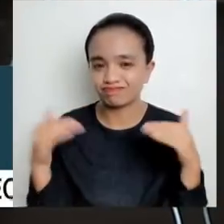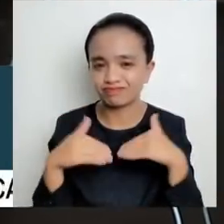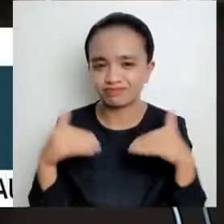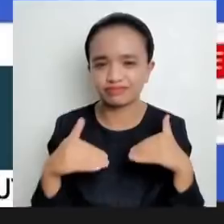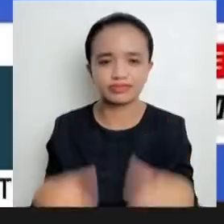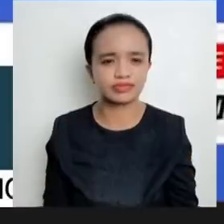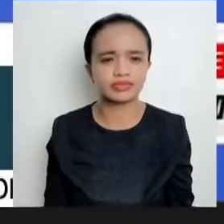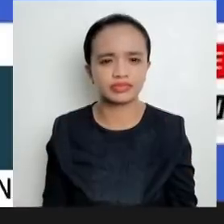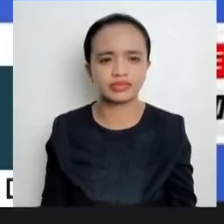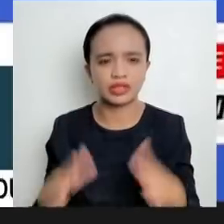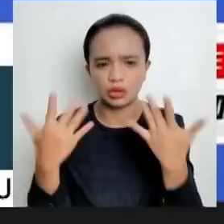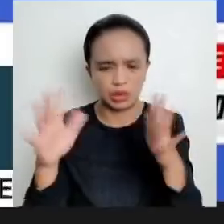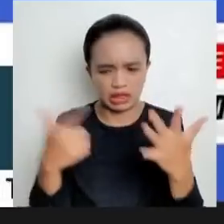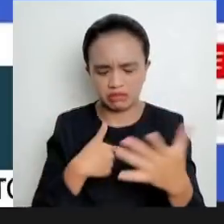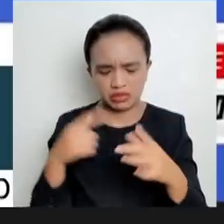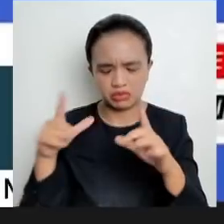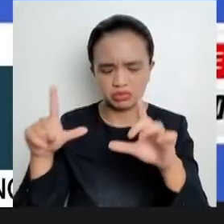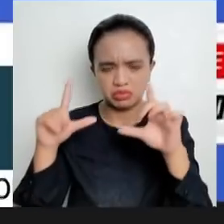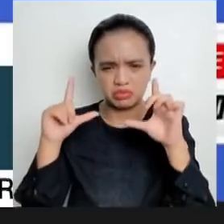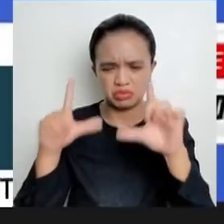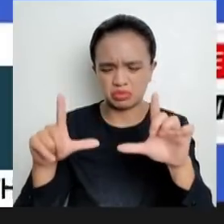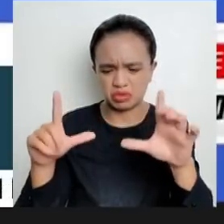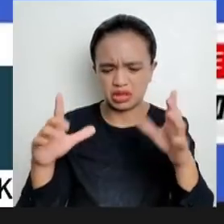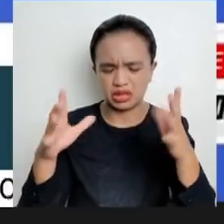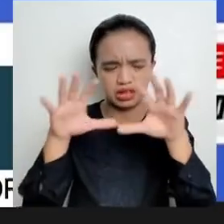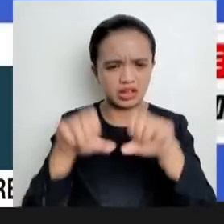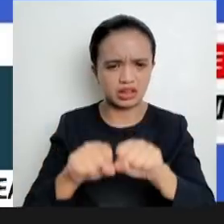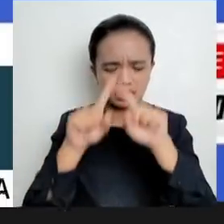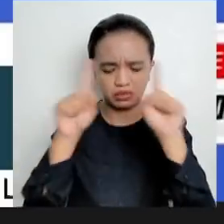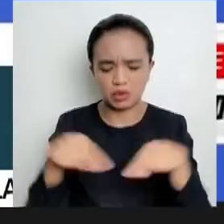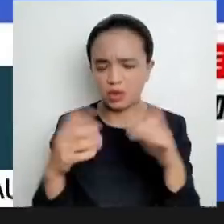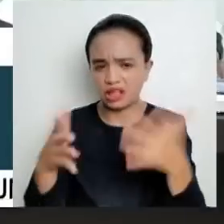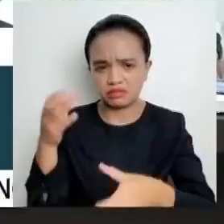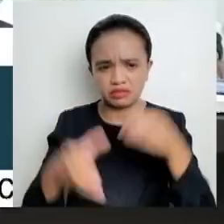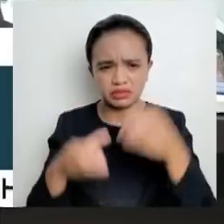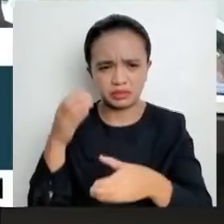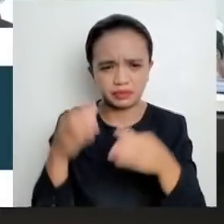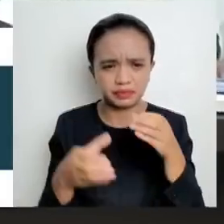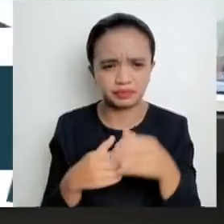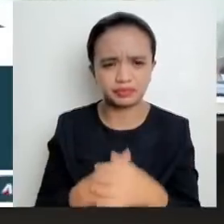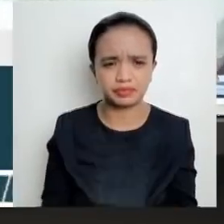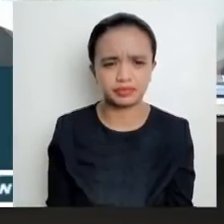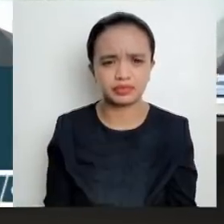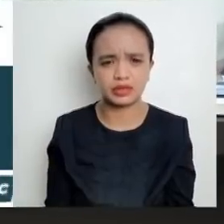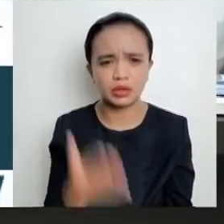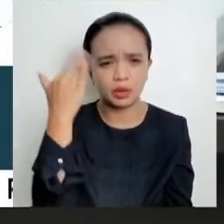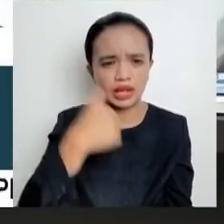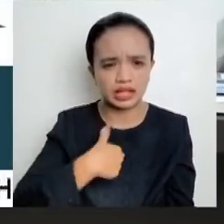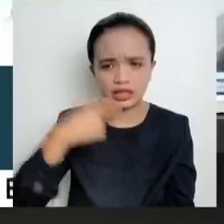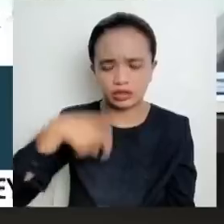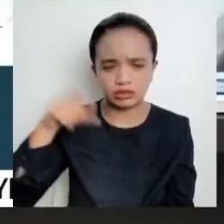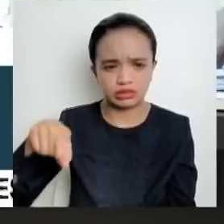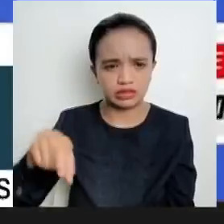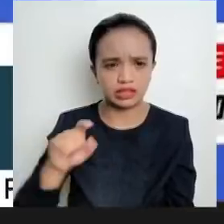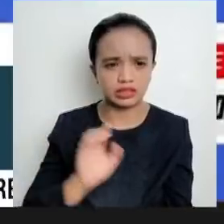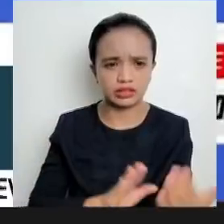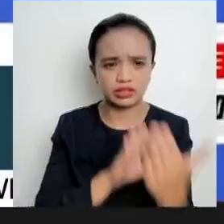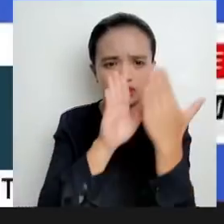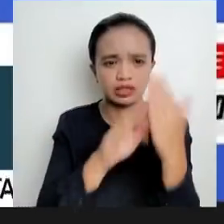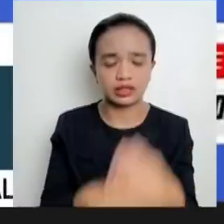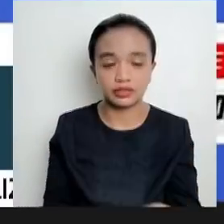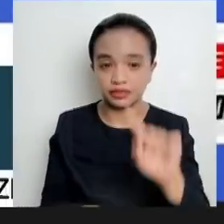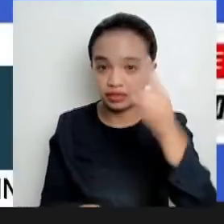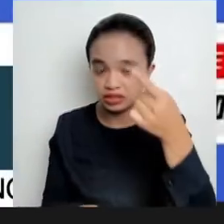akong warrant, wala naman akong kaso. Bakit ko kailangan magpakita physically? Unang-una, one-sided yan.